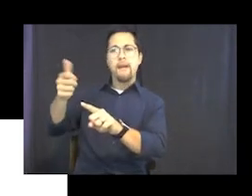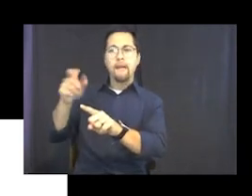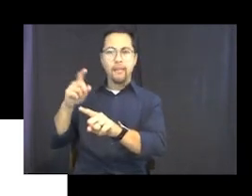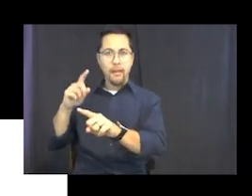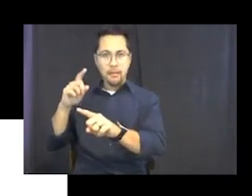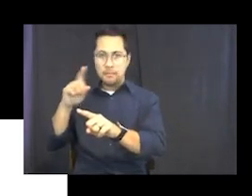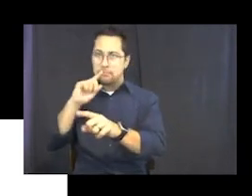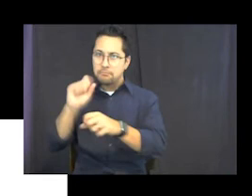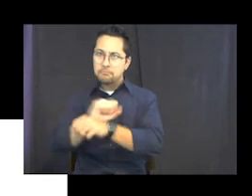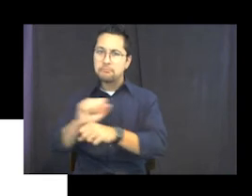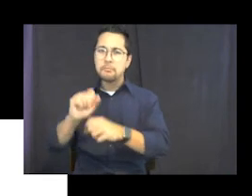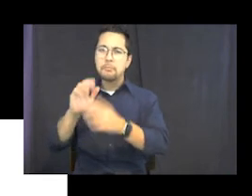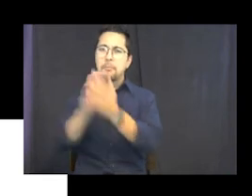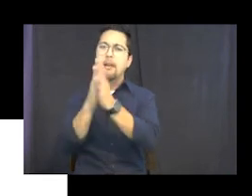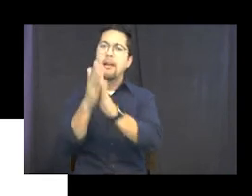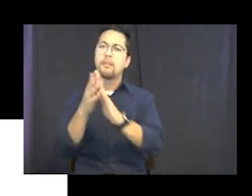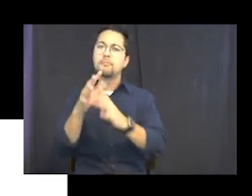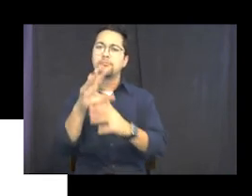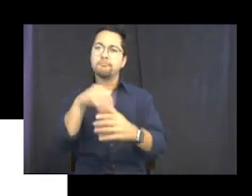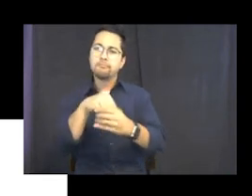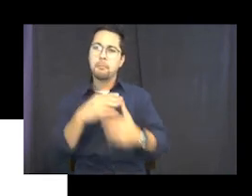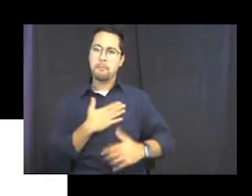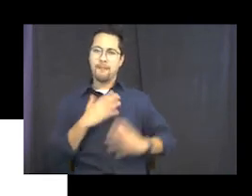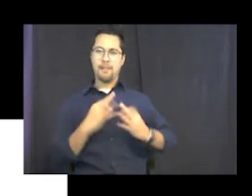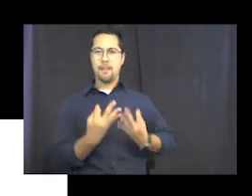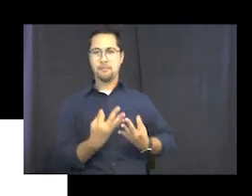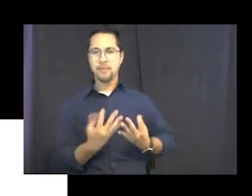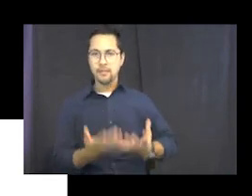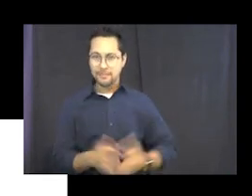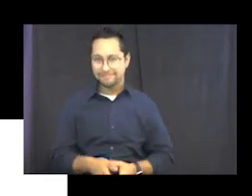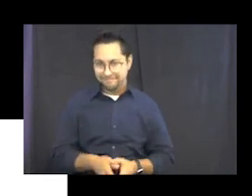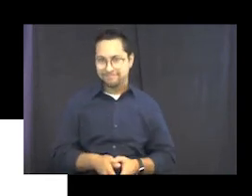actually becomes part of the family.